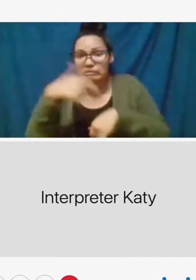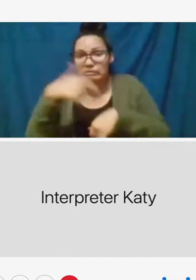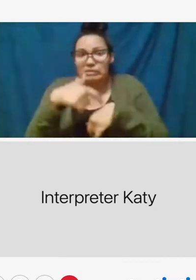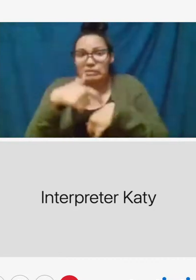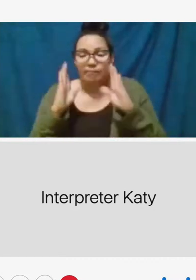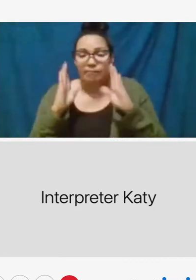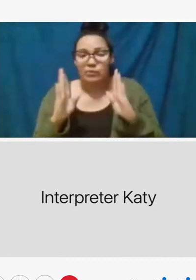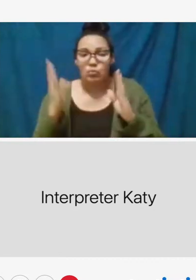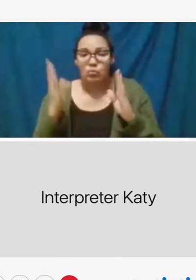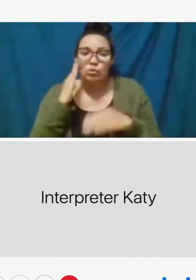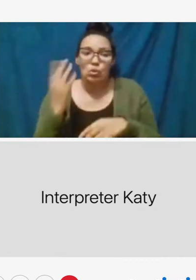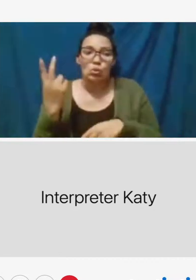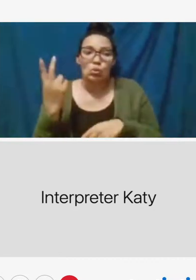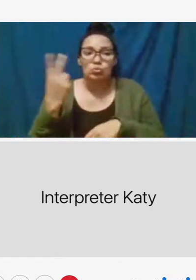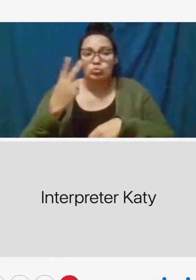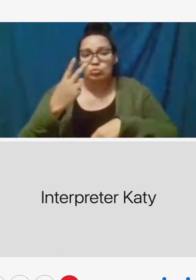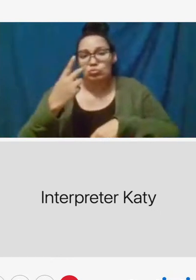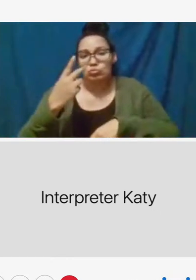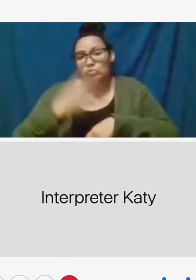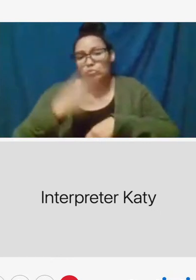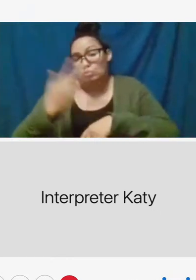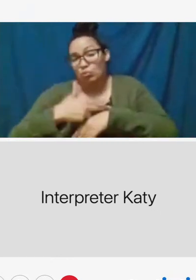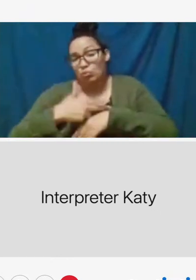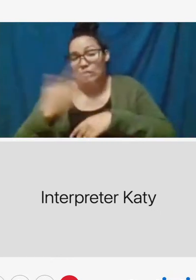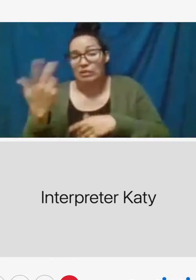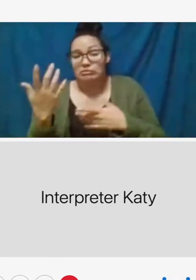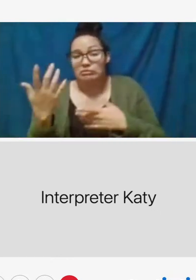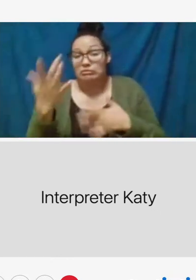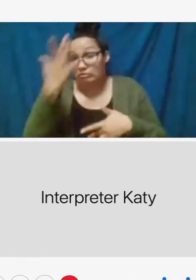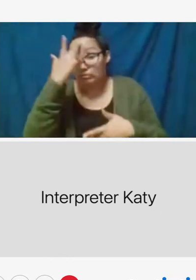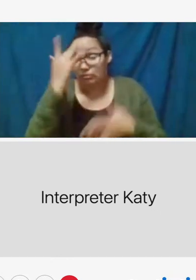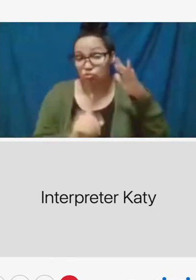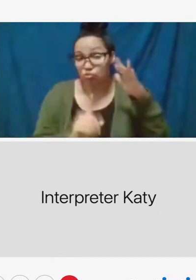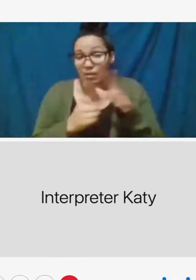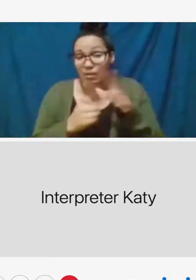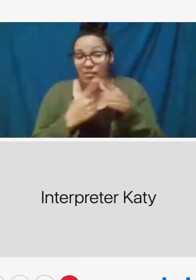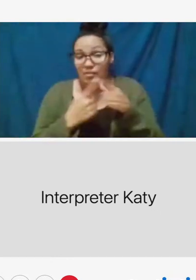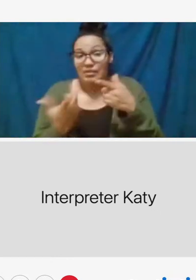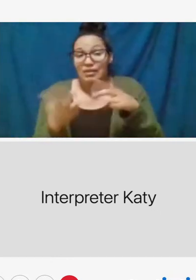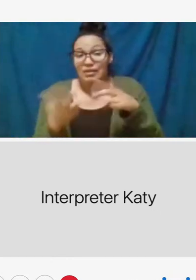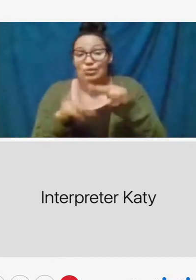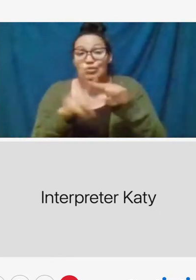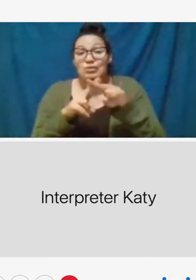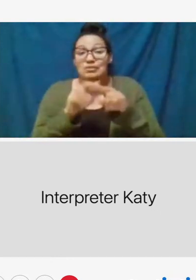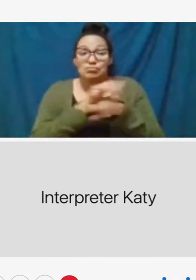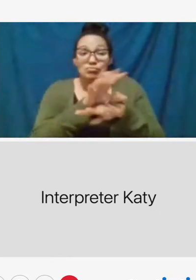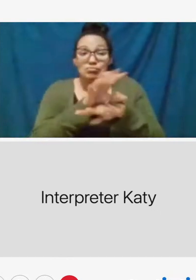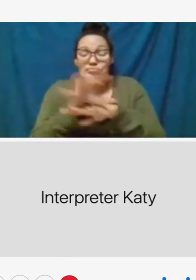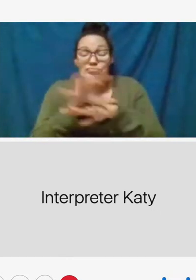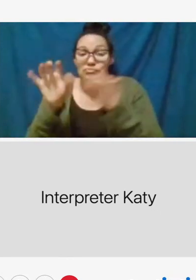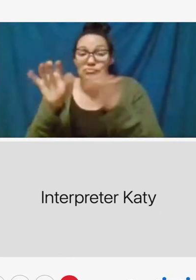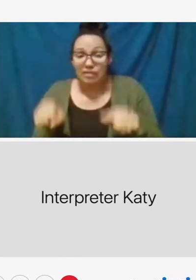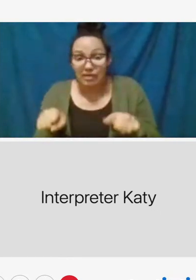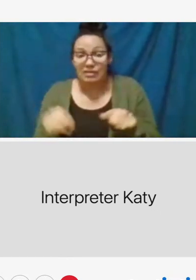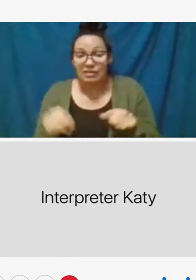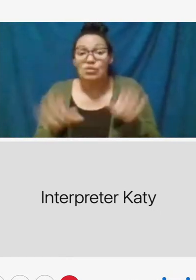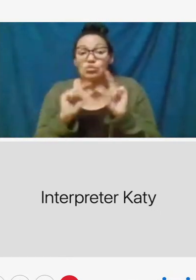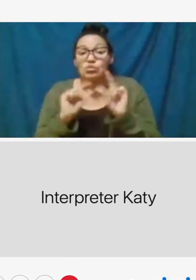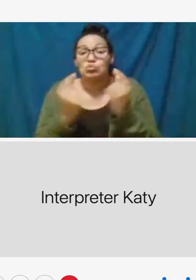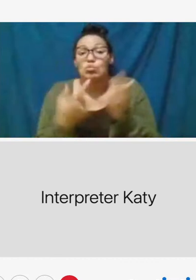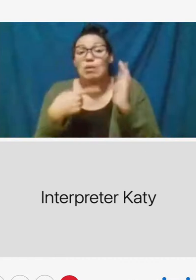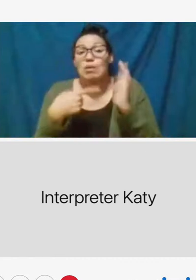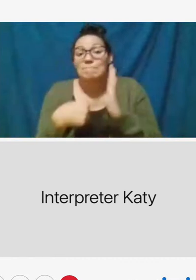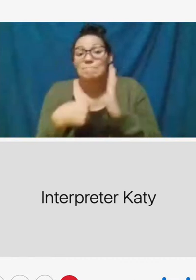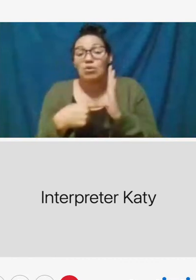normally show uh and also due to the increased transmissibility of the variant this group contact tracing model allows us to